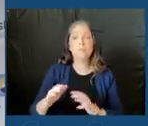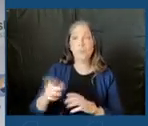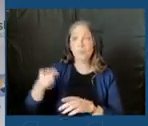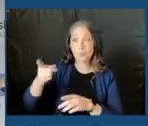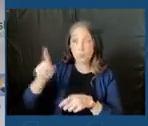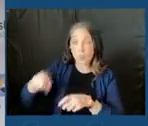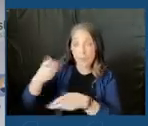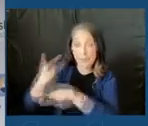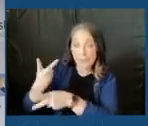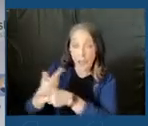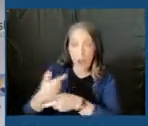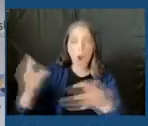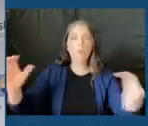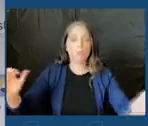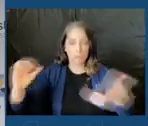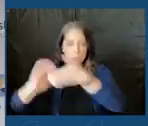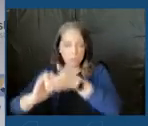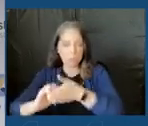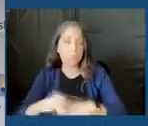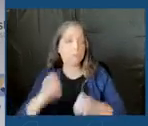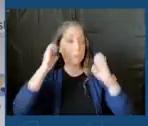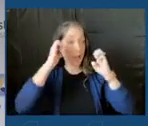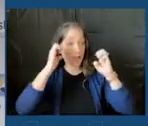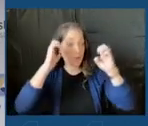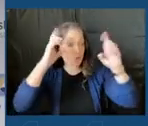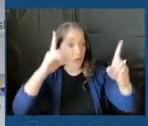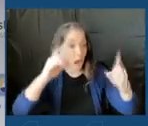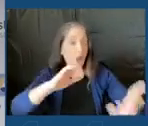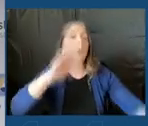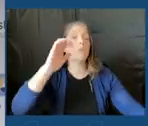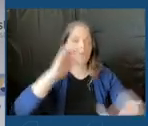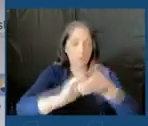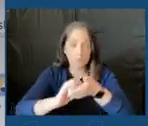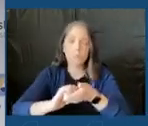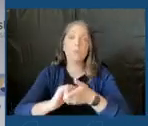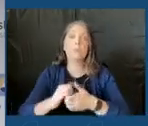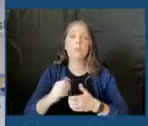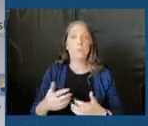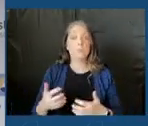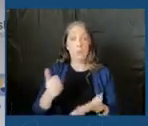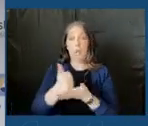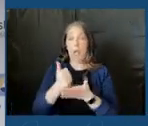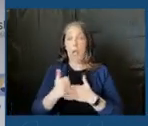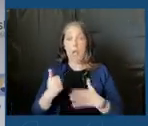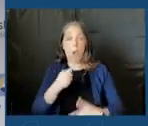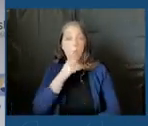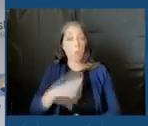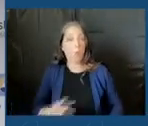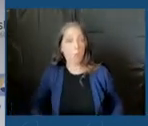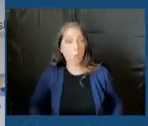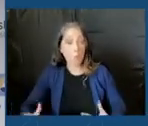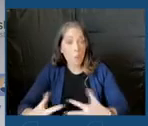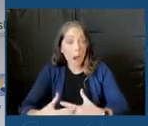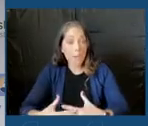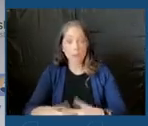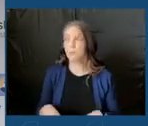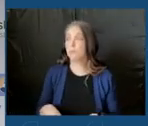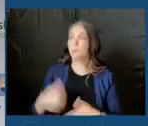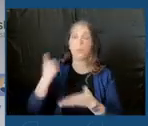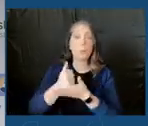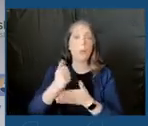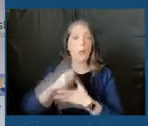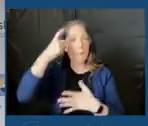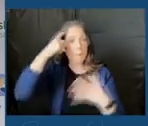do the education that they need to help women who are pregnant, to help around this whole mental health issue, to get